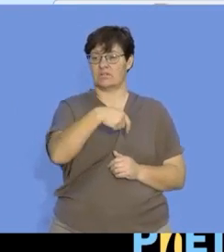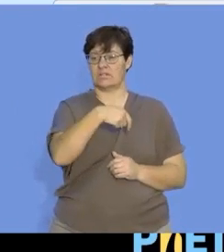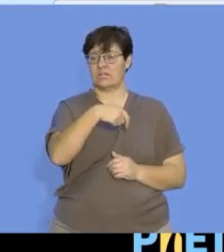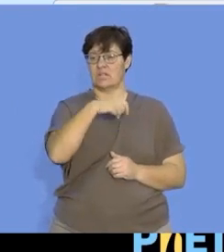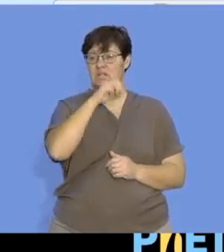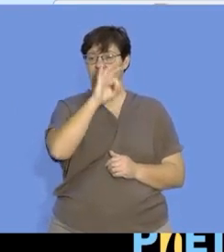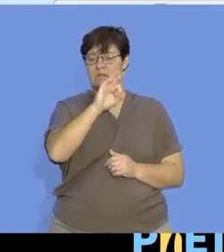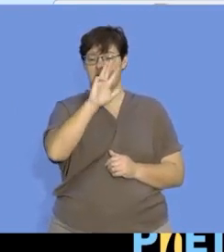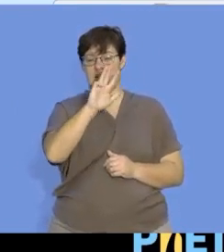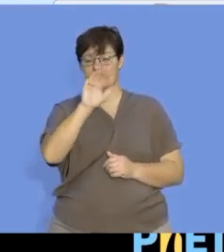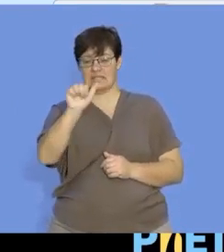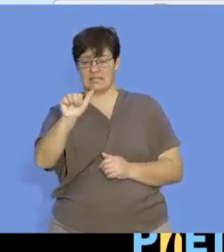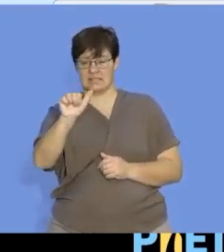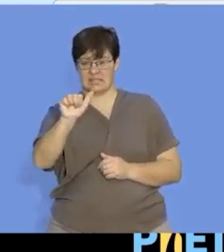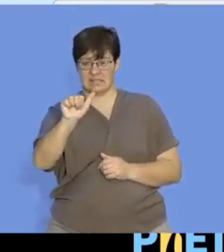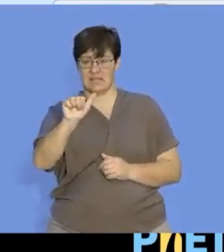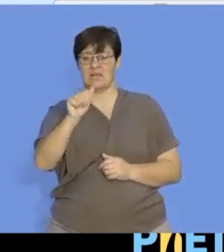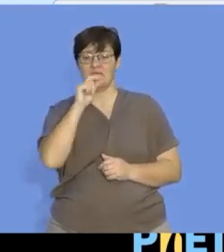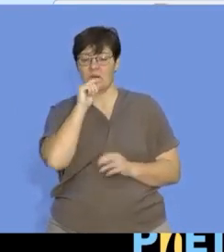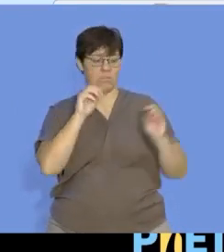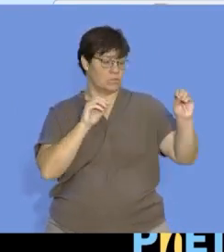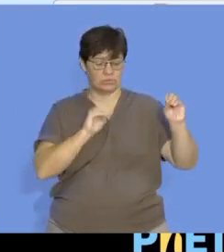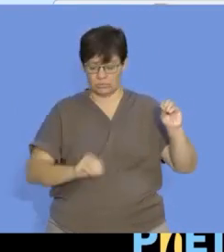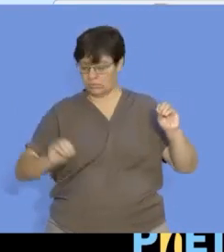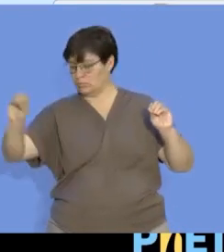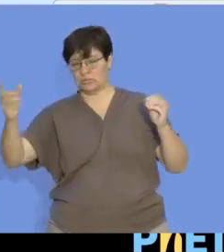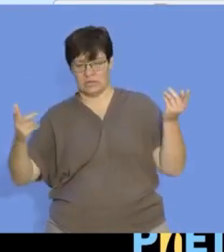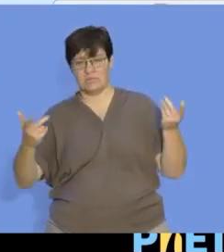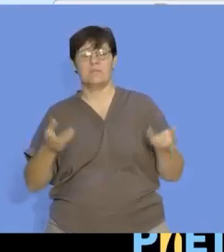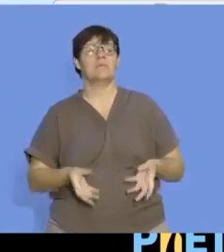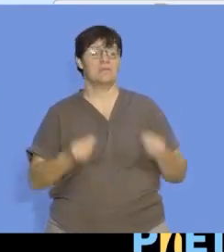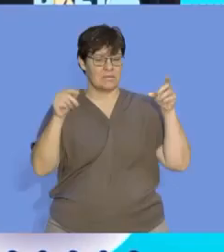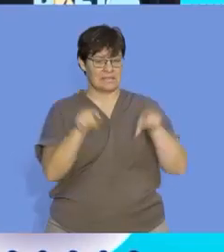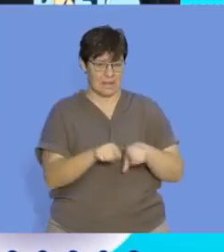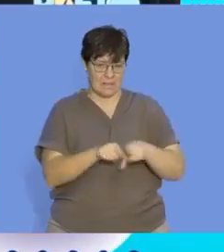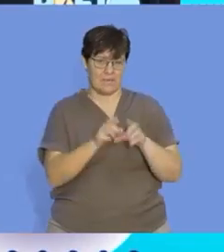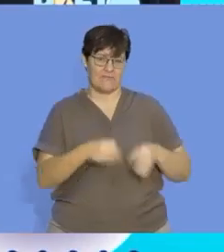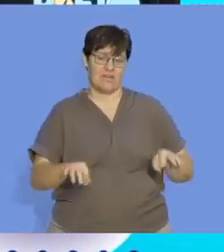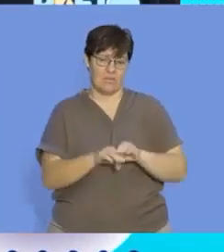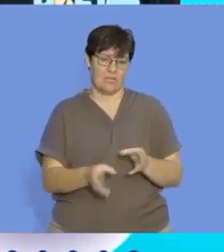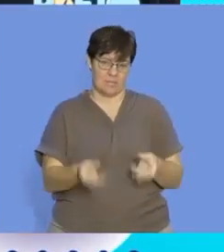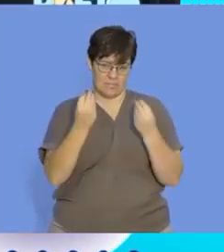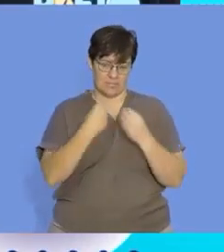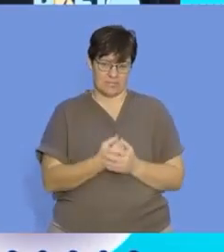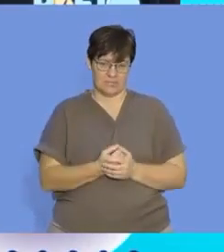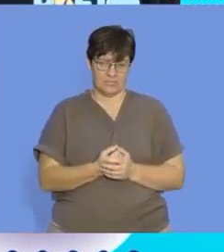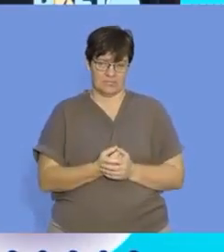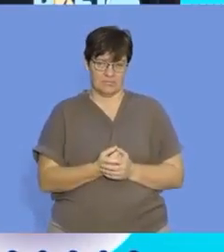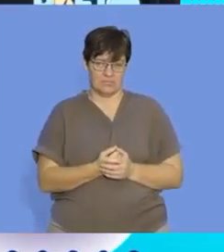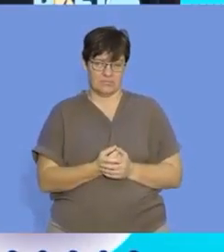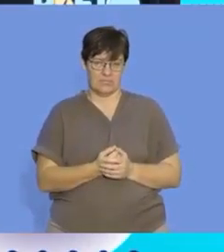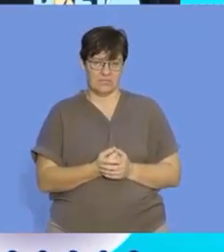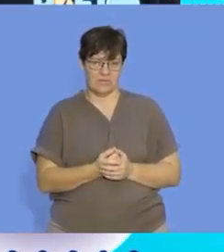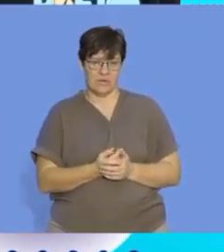4,396. So no matter where I put my little meter, I'm going to get the same value. What are we taking away from